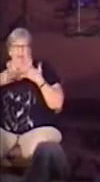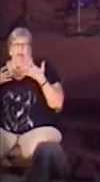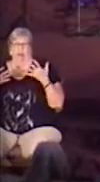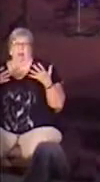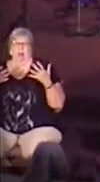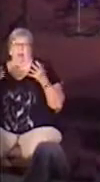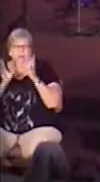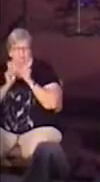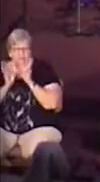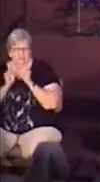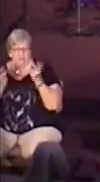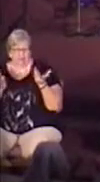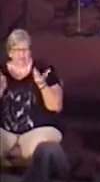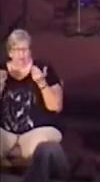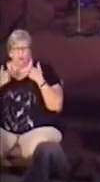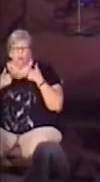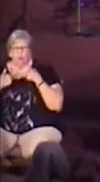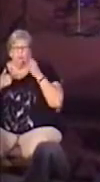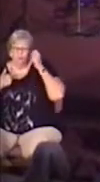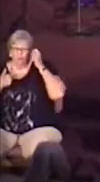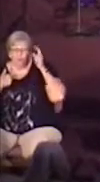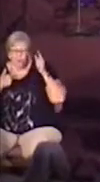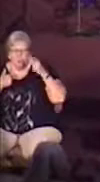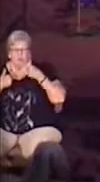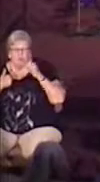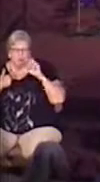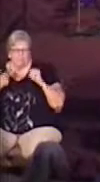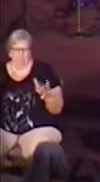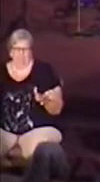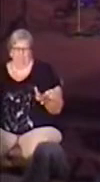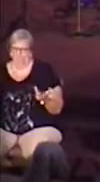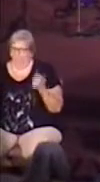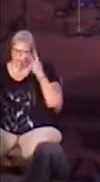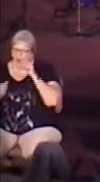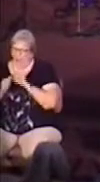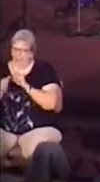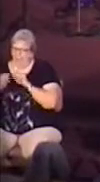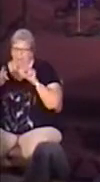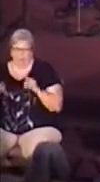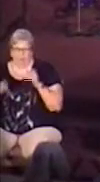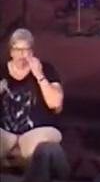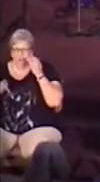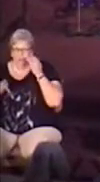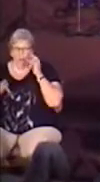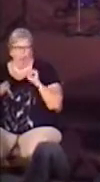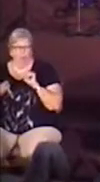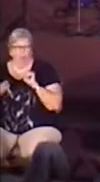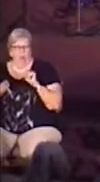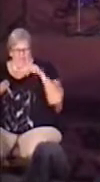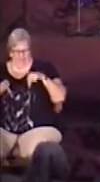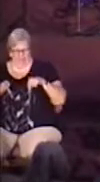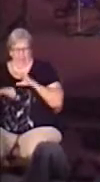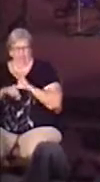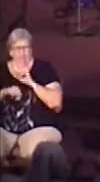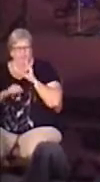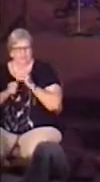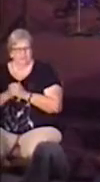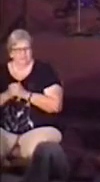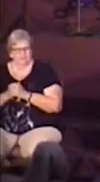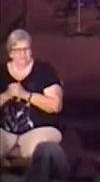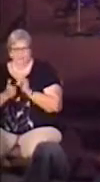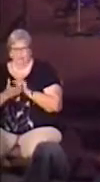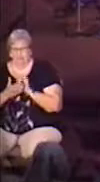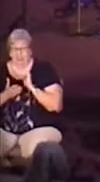services? To have a cool gymnasium? For every person to know where Severn Christian Church is? Is our